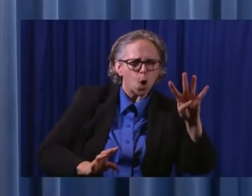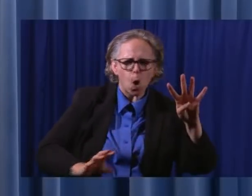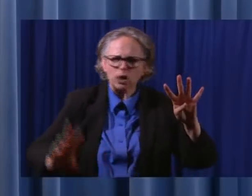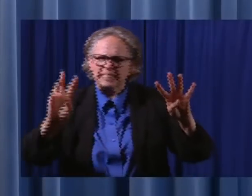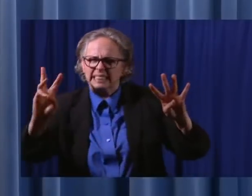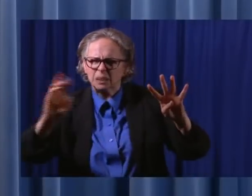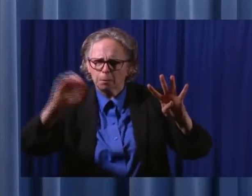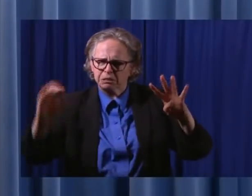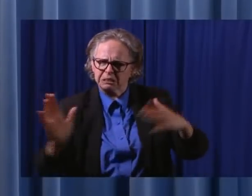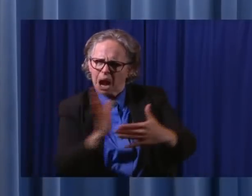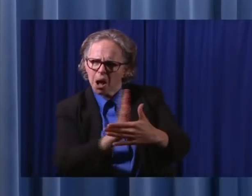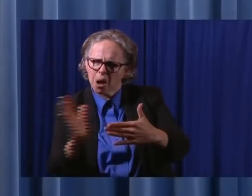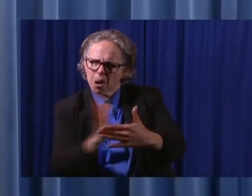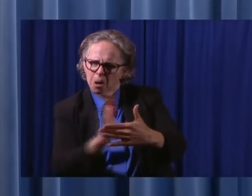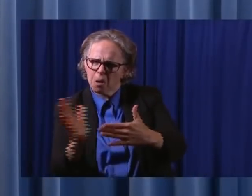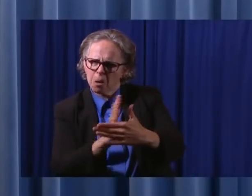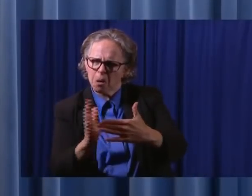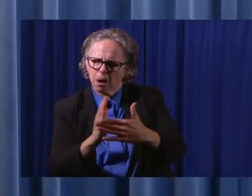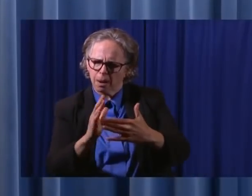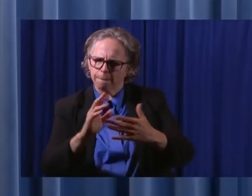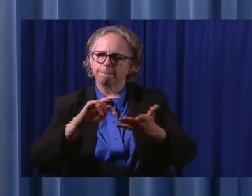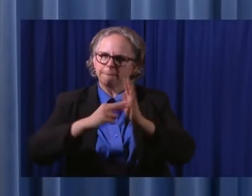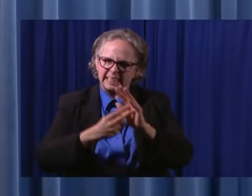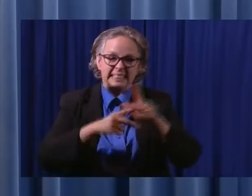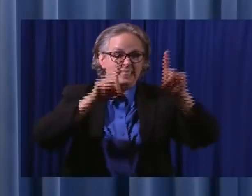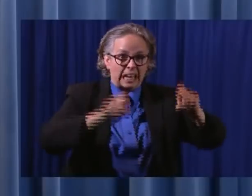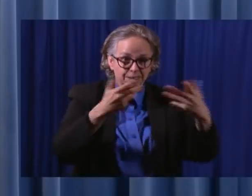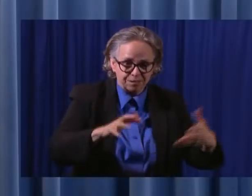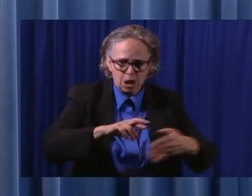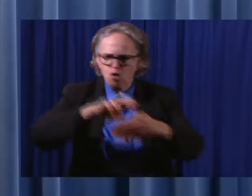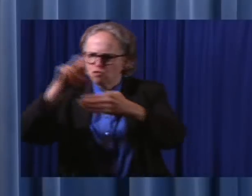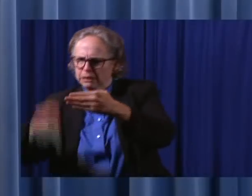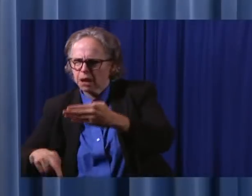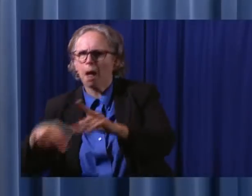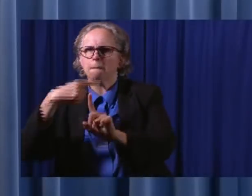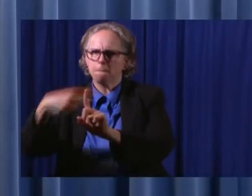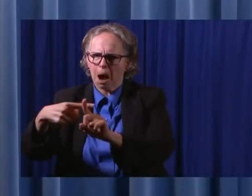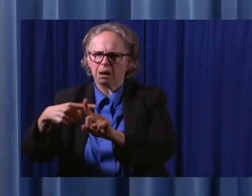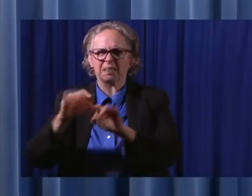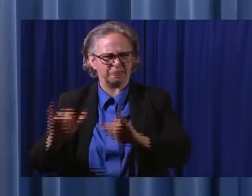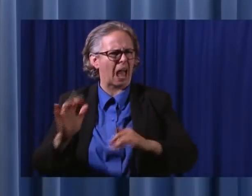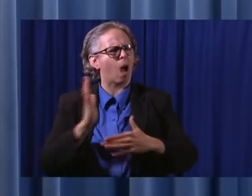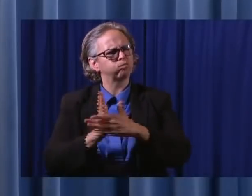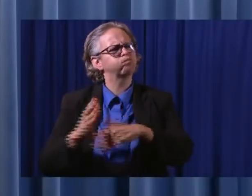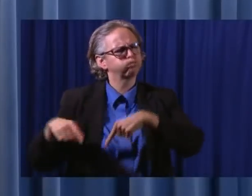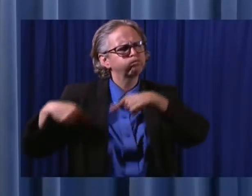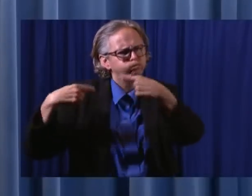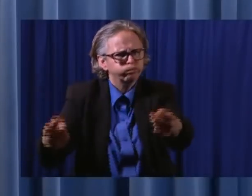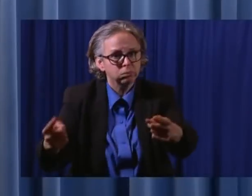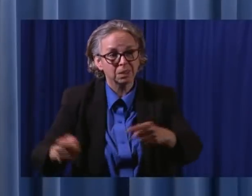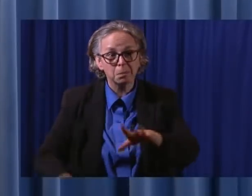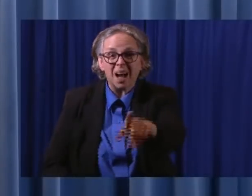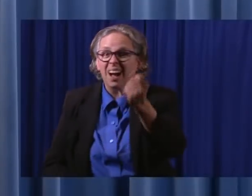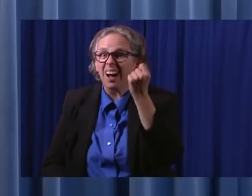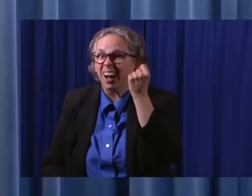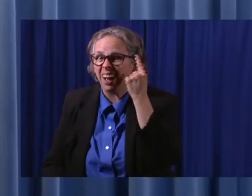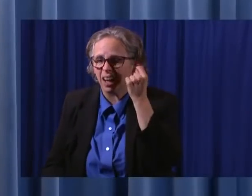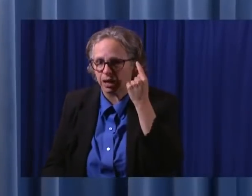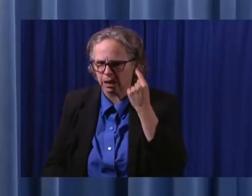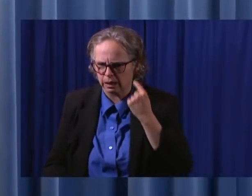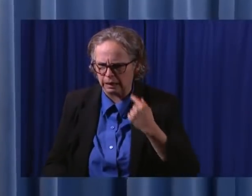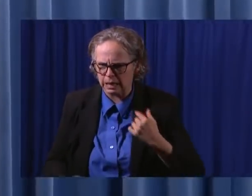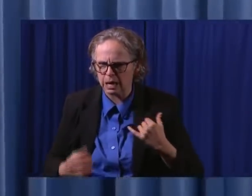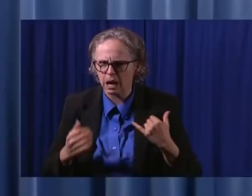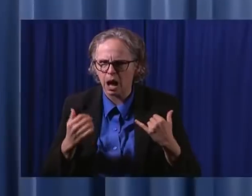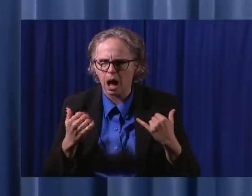not horrible. But it's 4 to 6% is what it's been average. What we have seen, though, that what we would expect